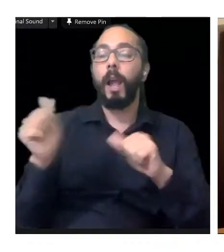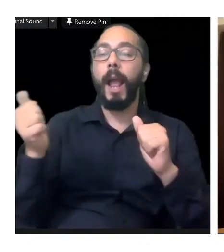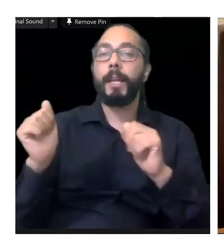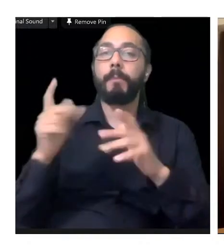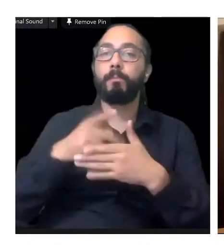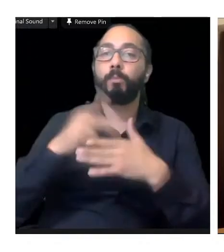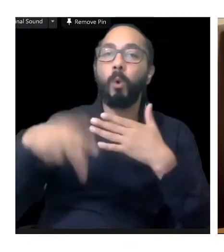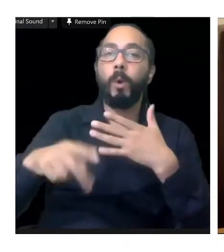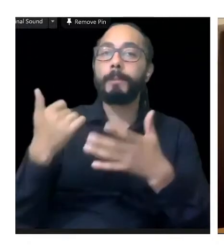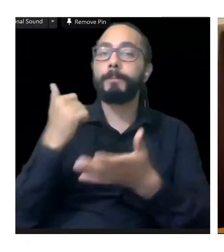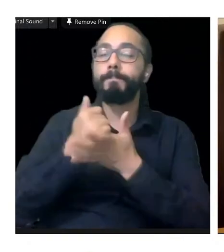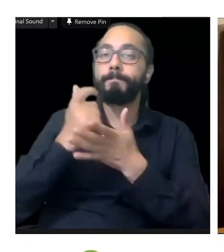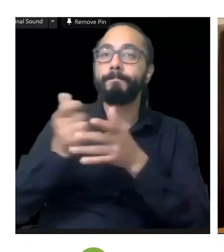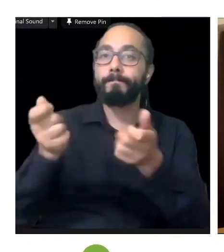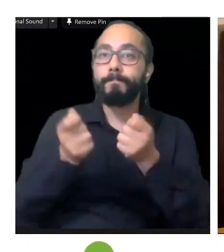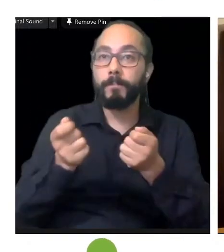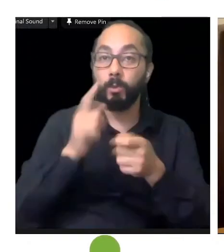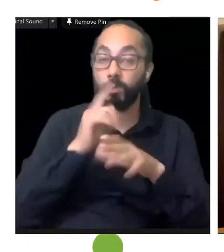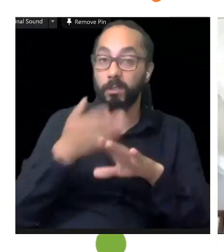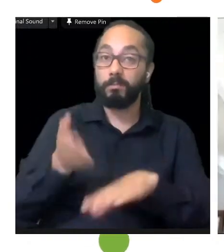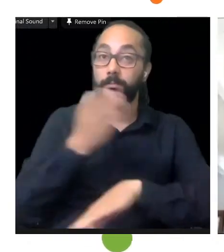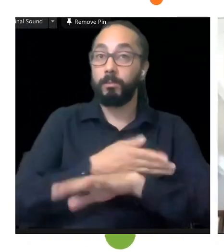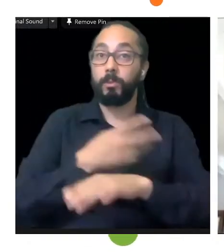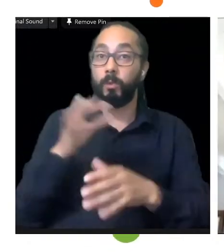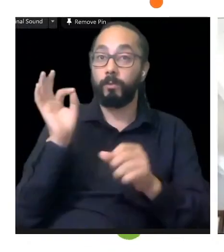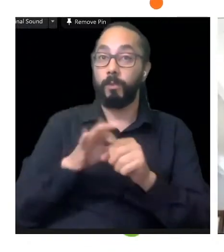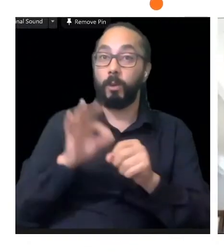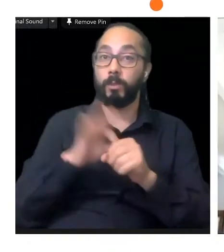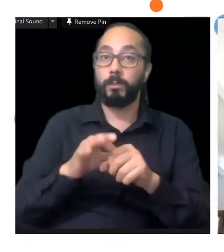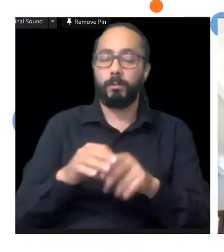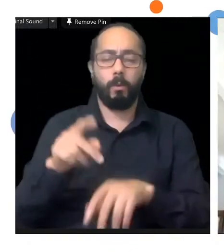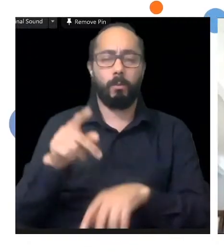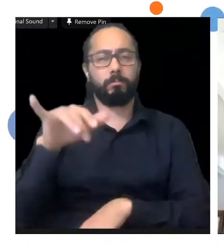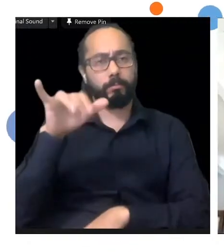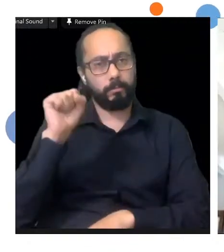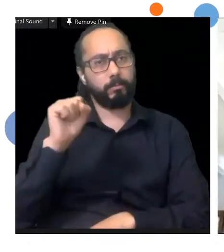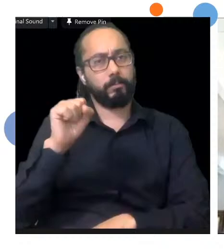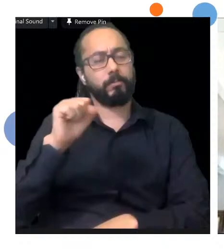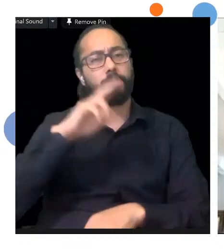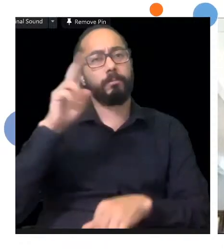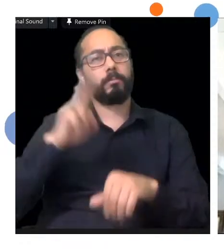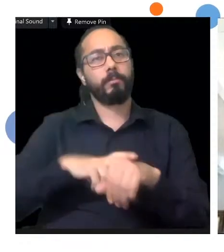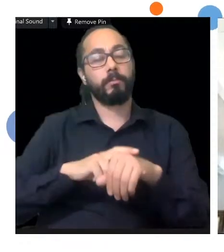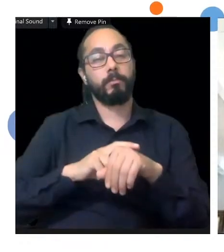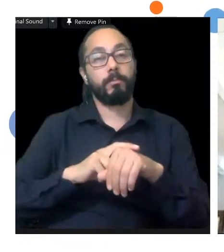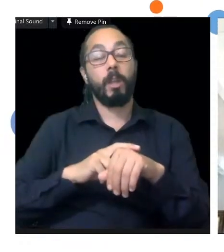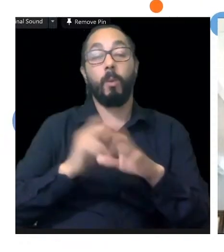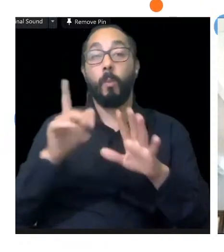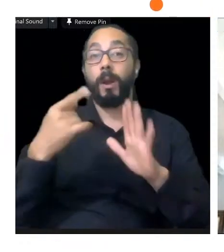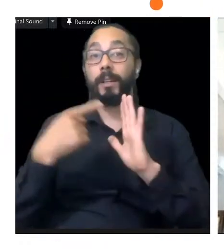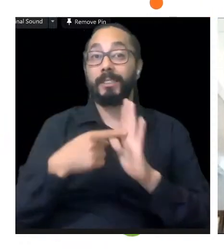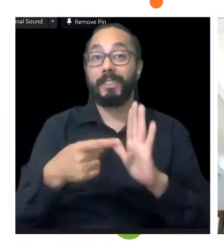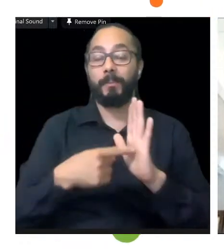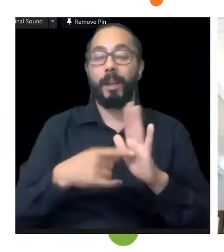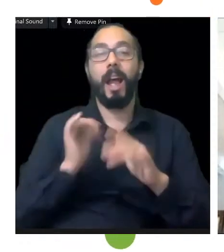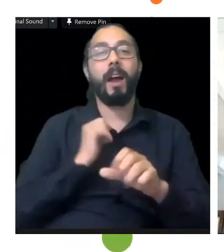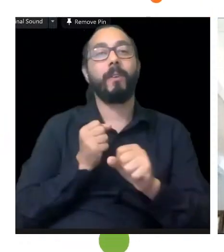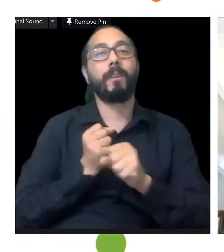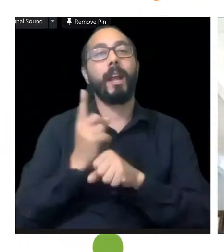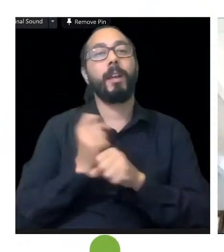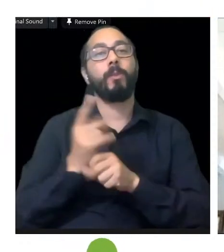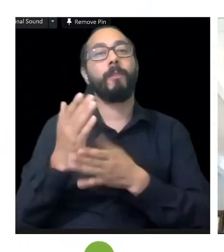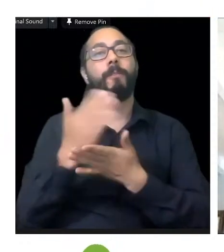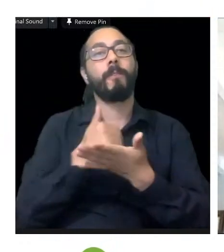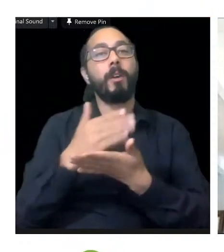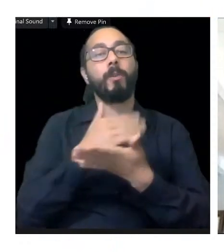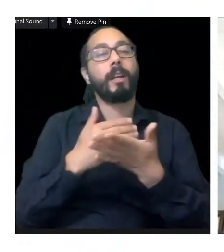kind of lift all those boats? Absolutely. And just on a small scale example, we couldn't hold our annual fundraising gala like